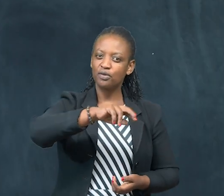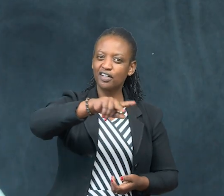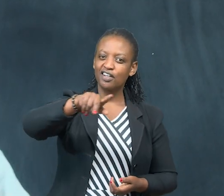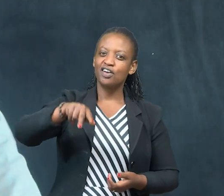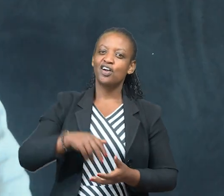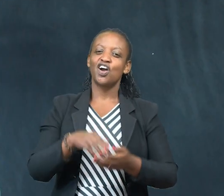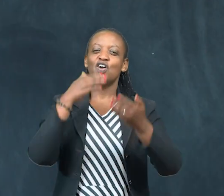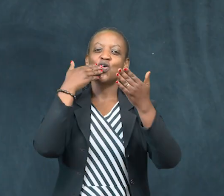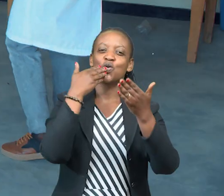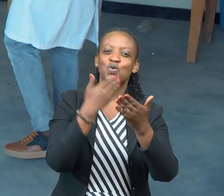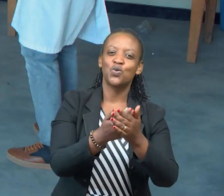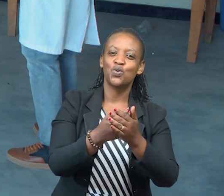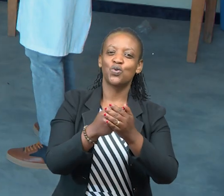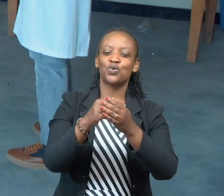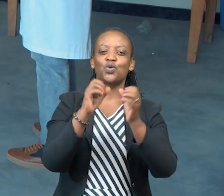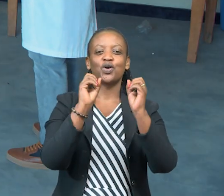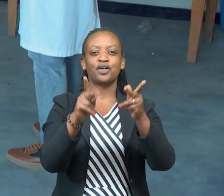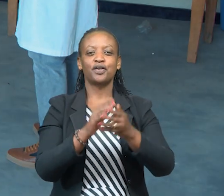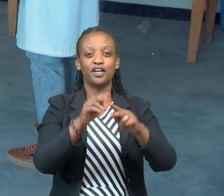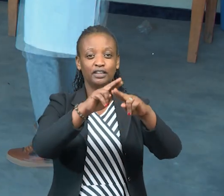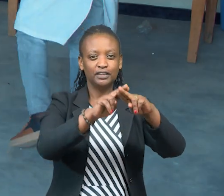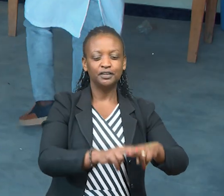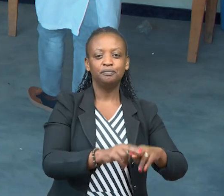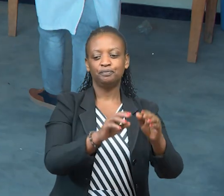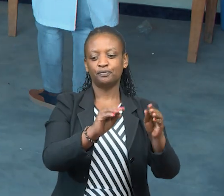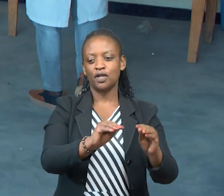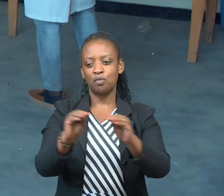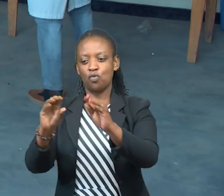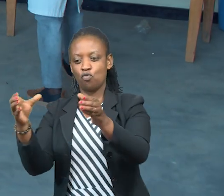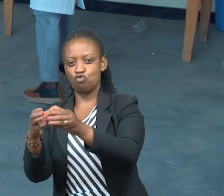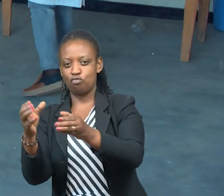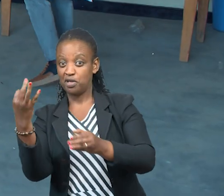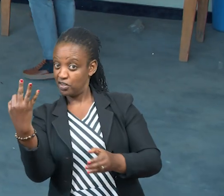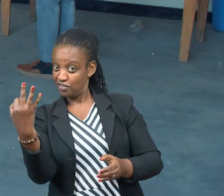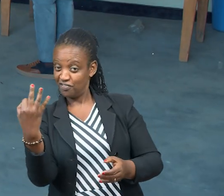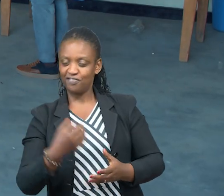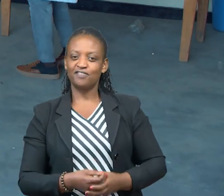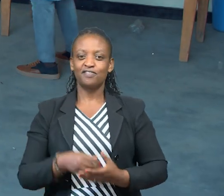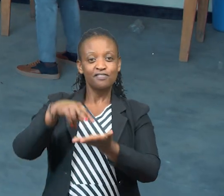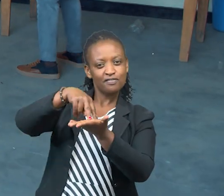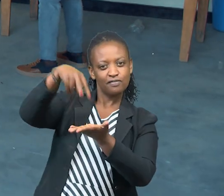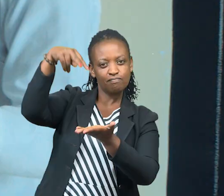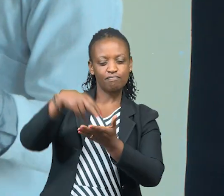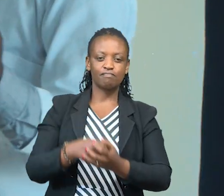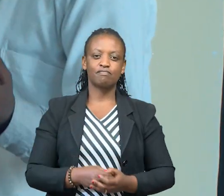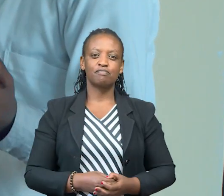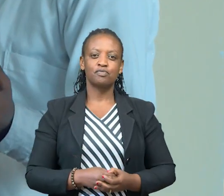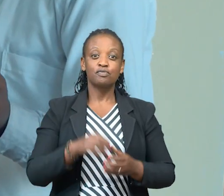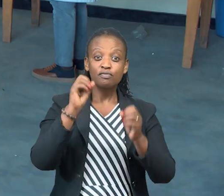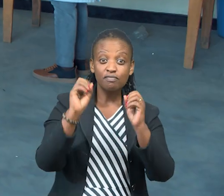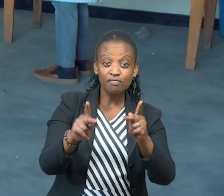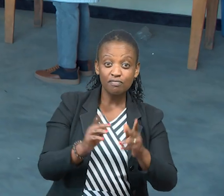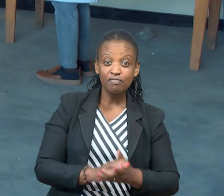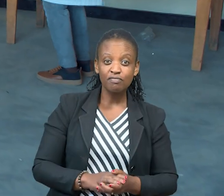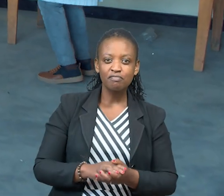turn around. Okay, wonderful. Sit down. Then the third group, stand up. Third group,